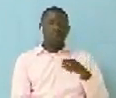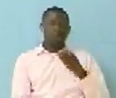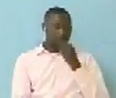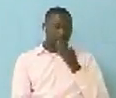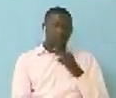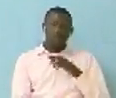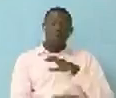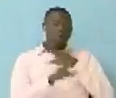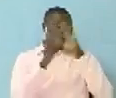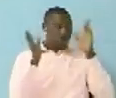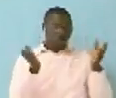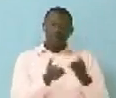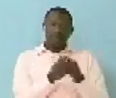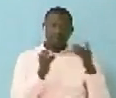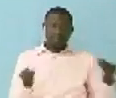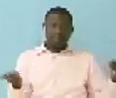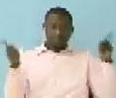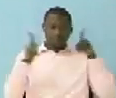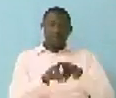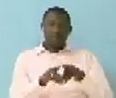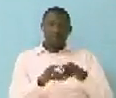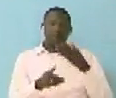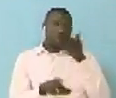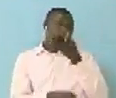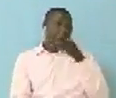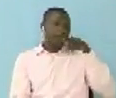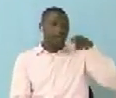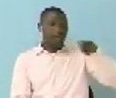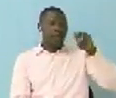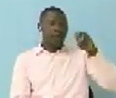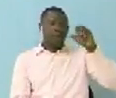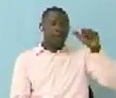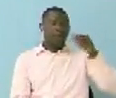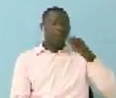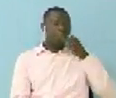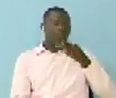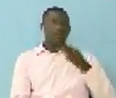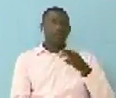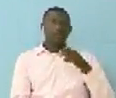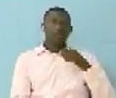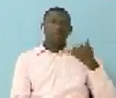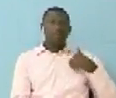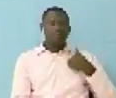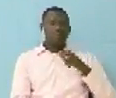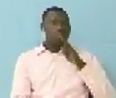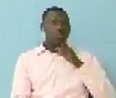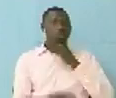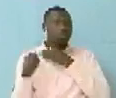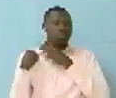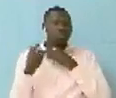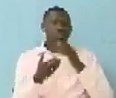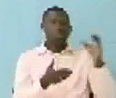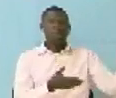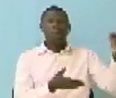people who would go to the prison, bring the detainees, and take them before the panel.